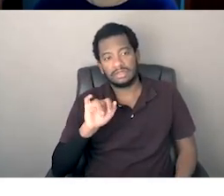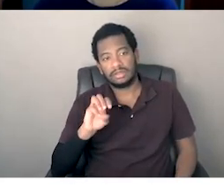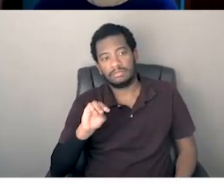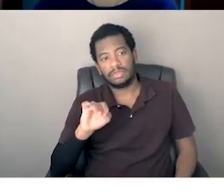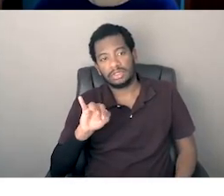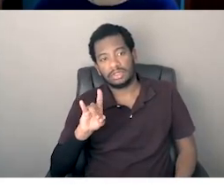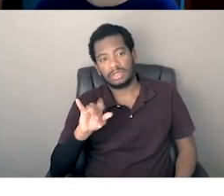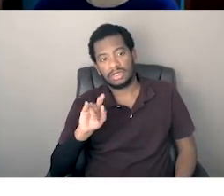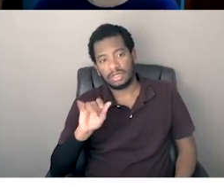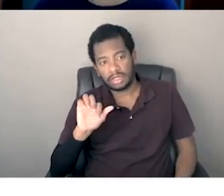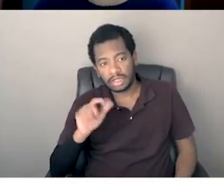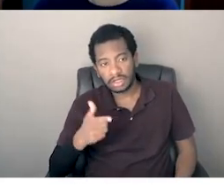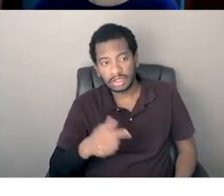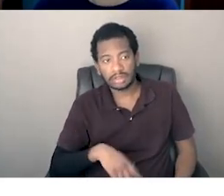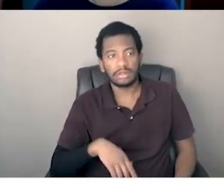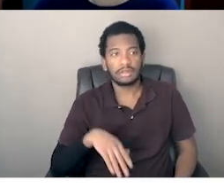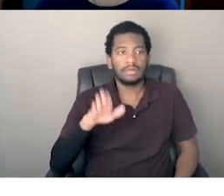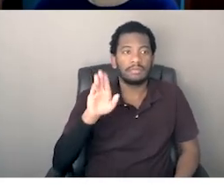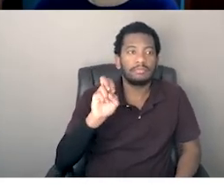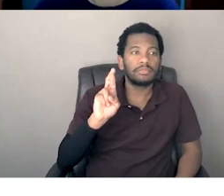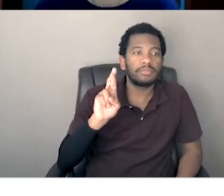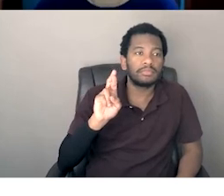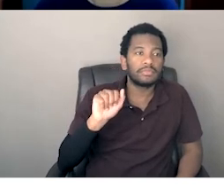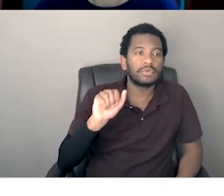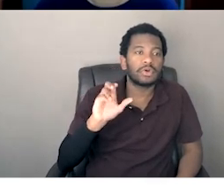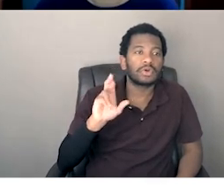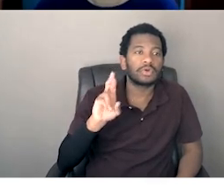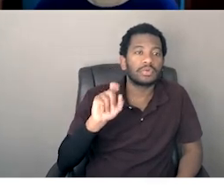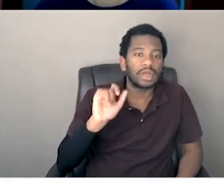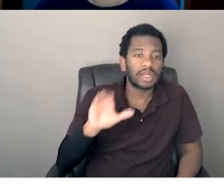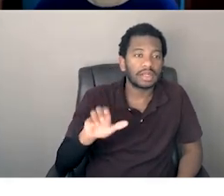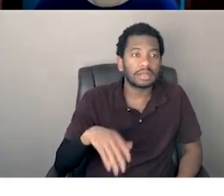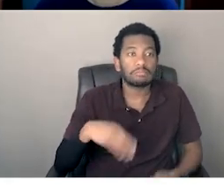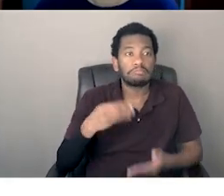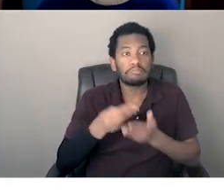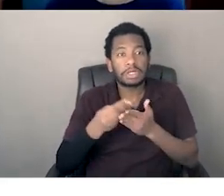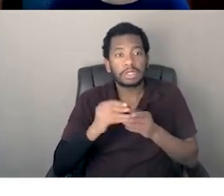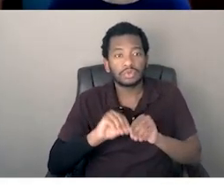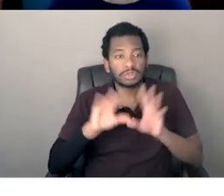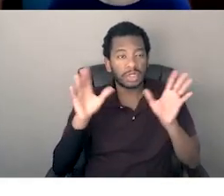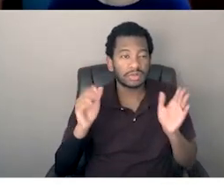bureaucratic. There's money, there's transparency, fairness. Yep.